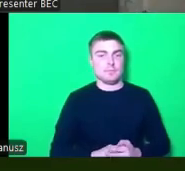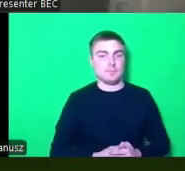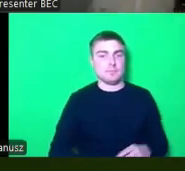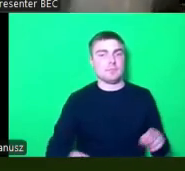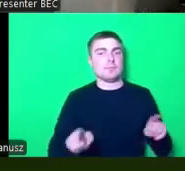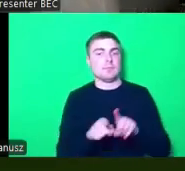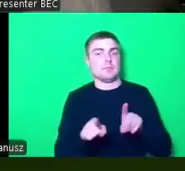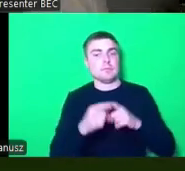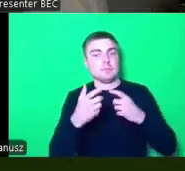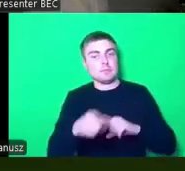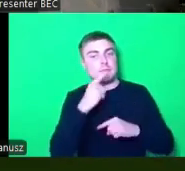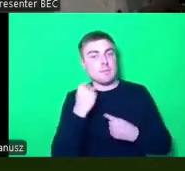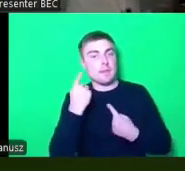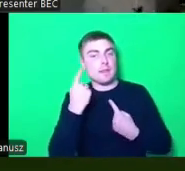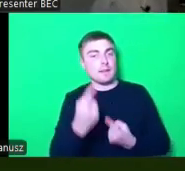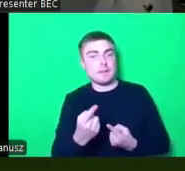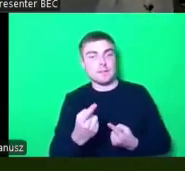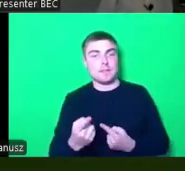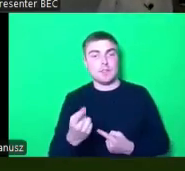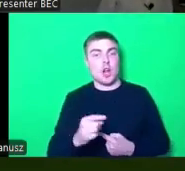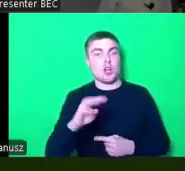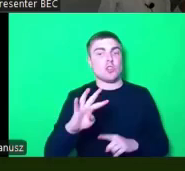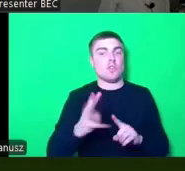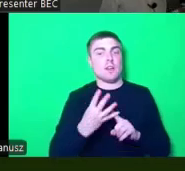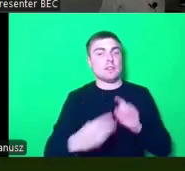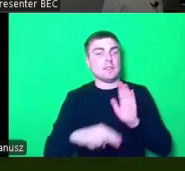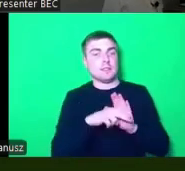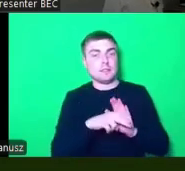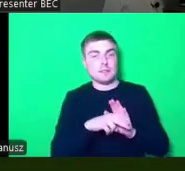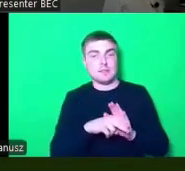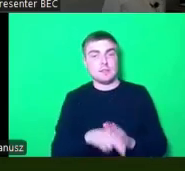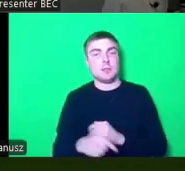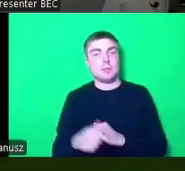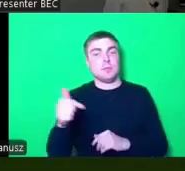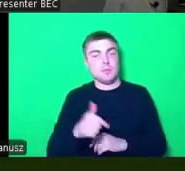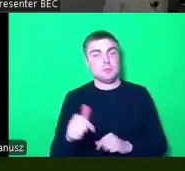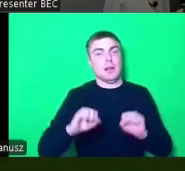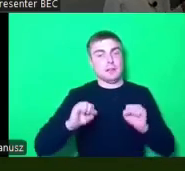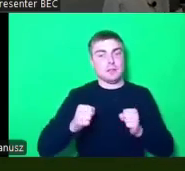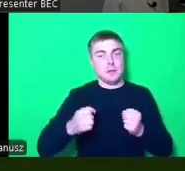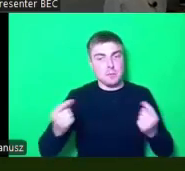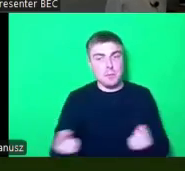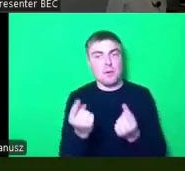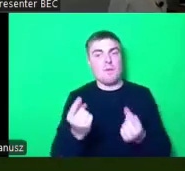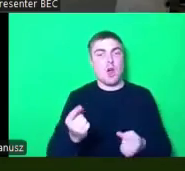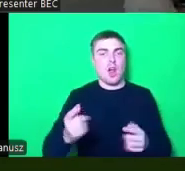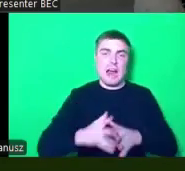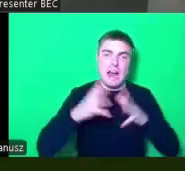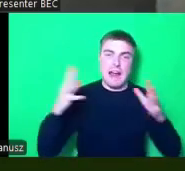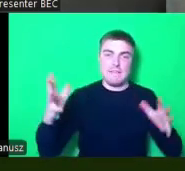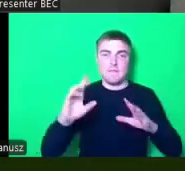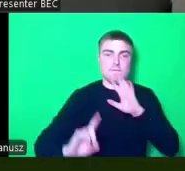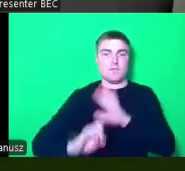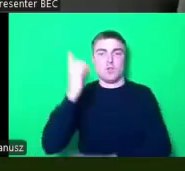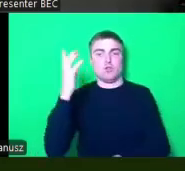330-300, and it's the active promotion of big and high trees. our research has shown that a tree is